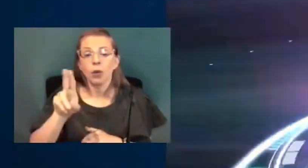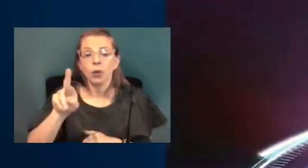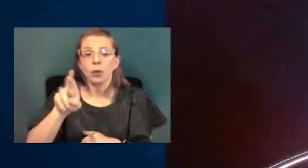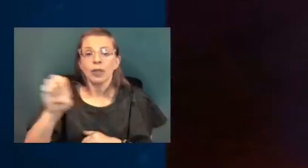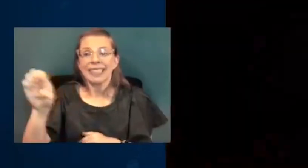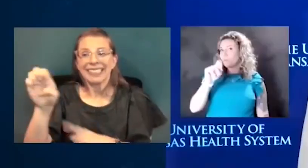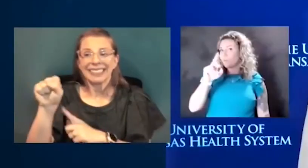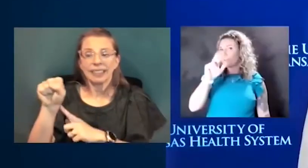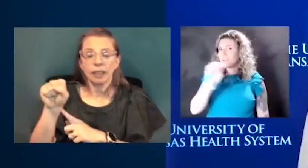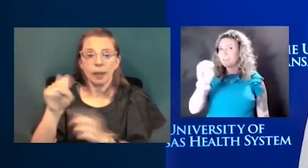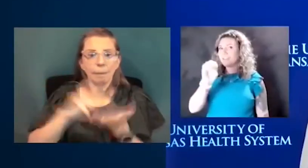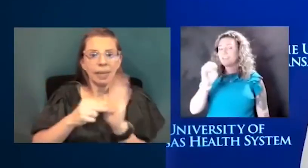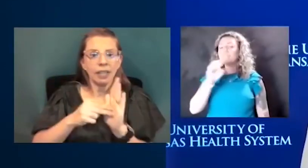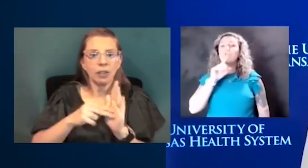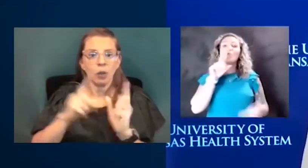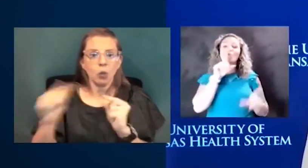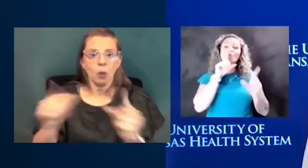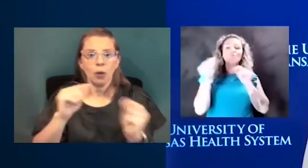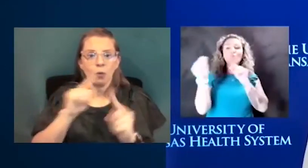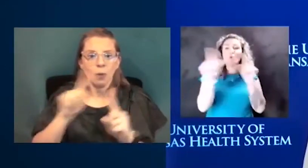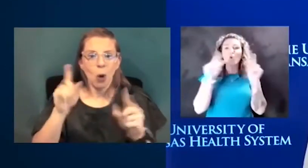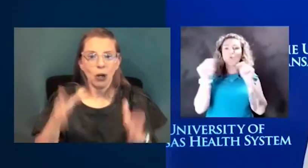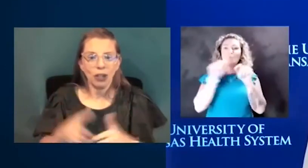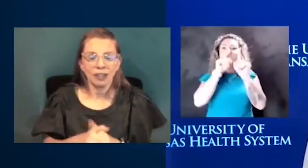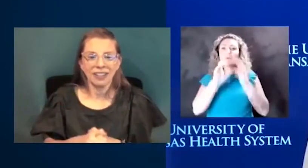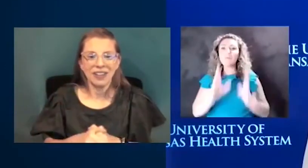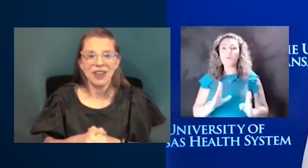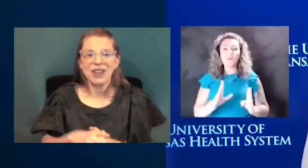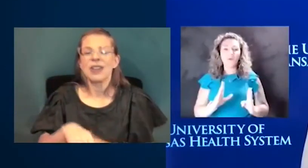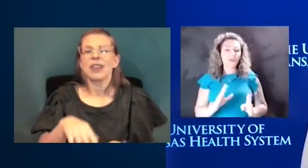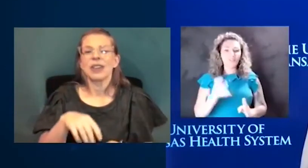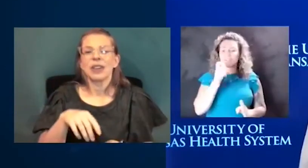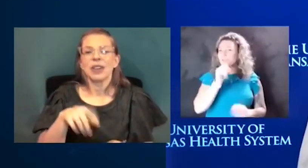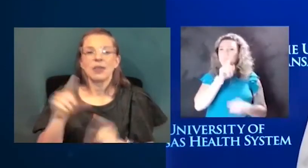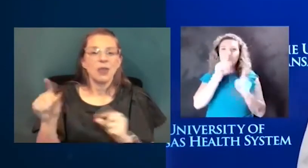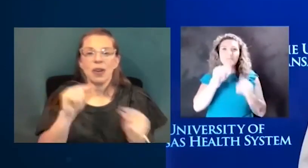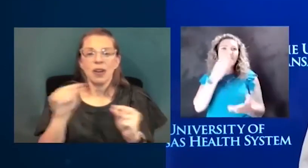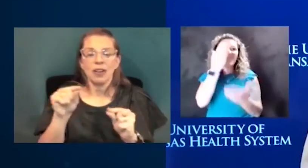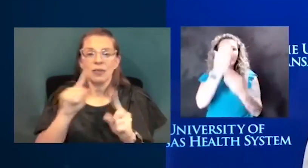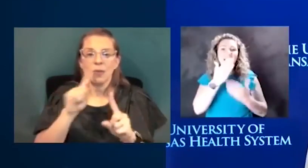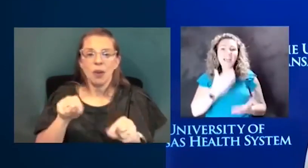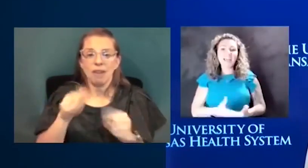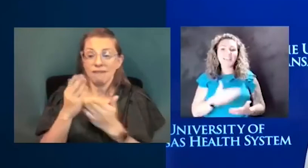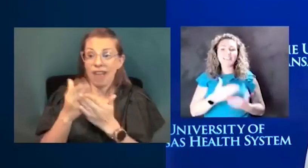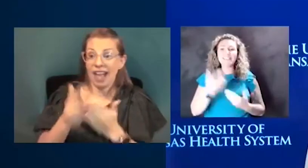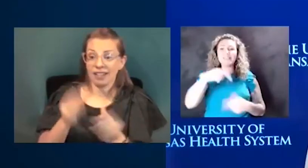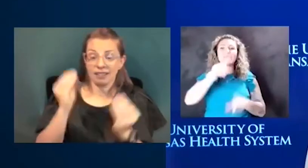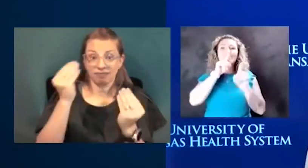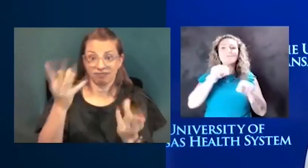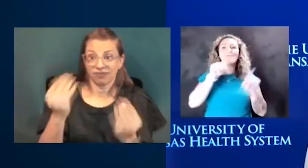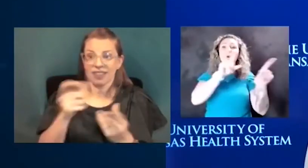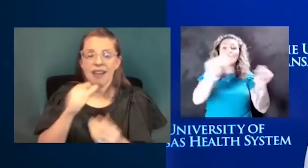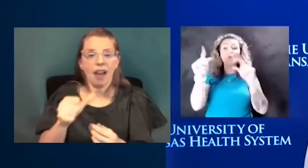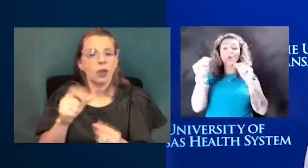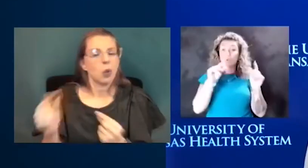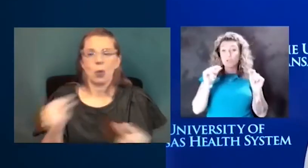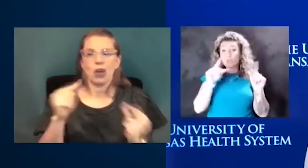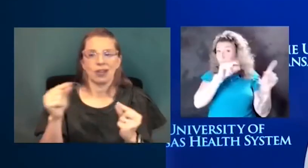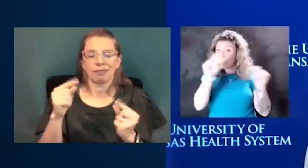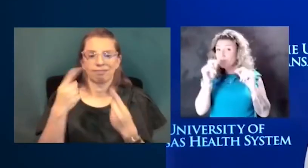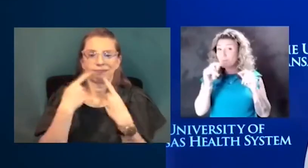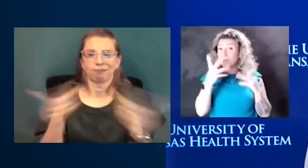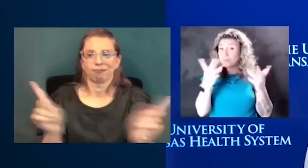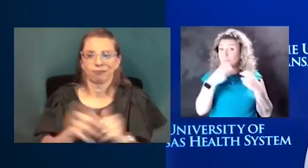rumor reporters. Rumor reporters don't report facts, they report rumors. And the problem with rumors is they